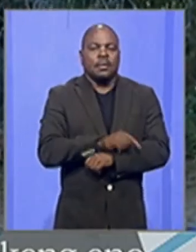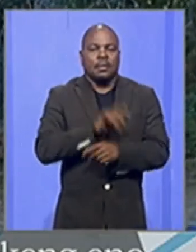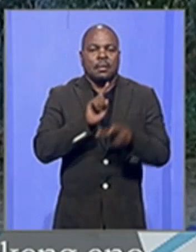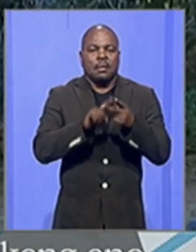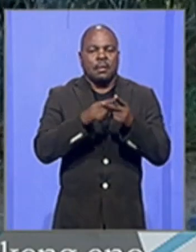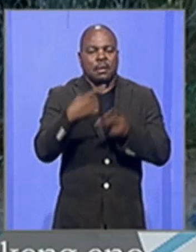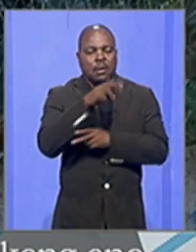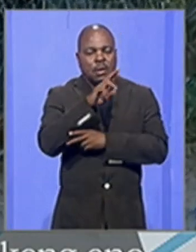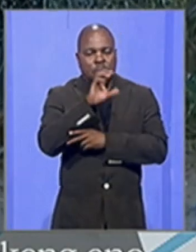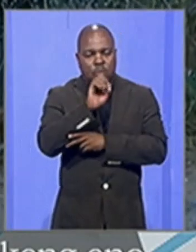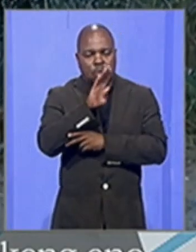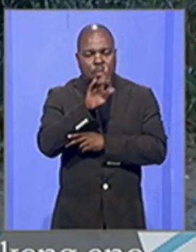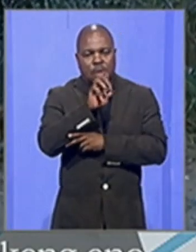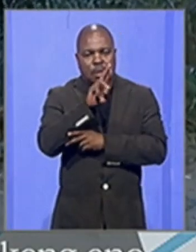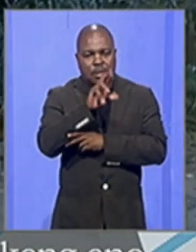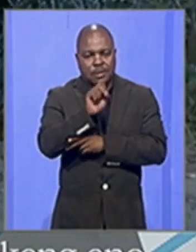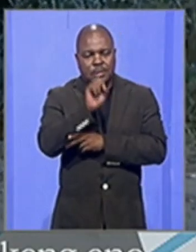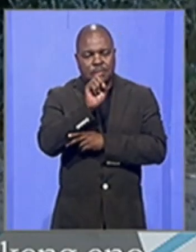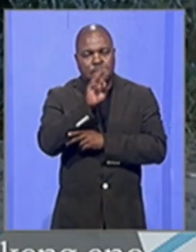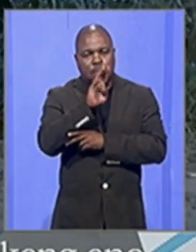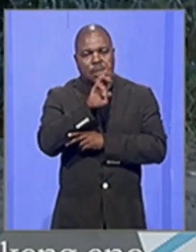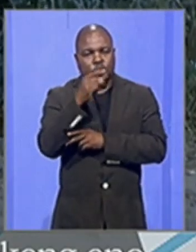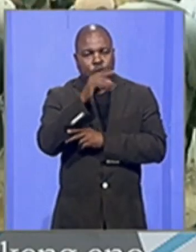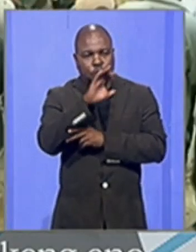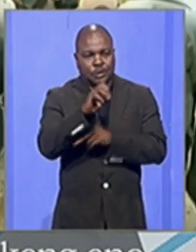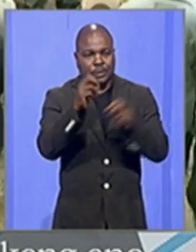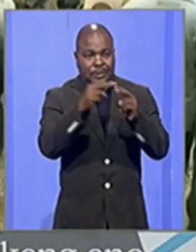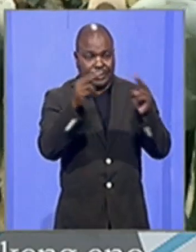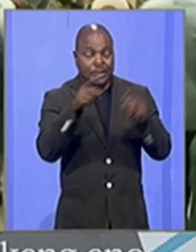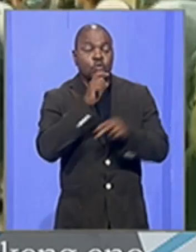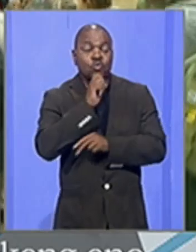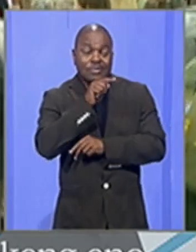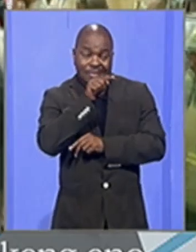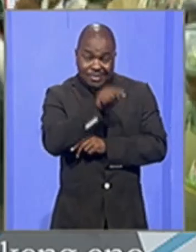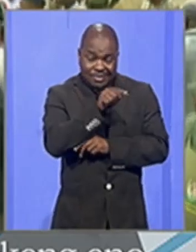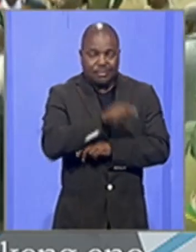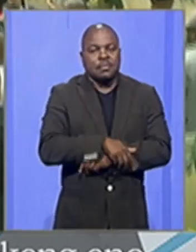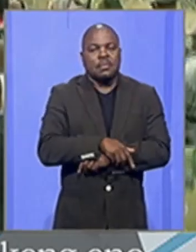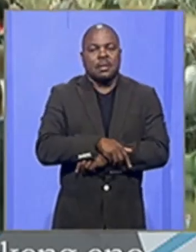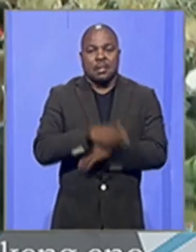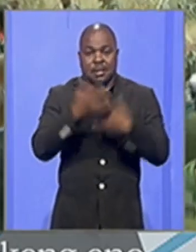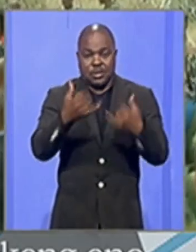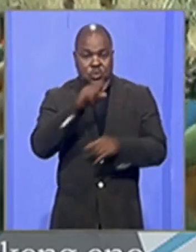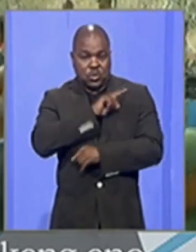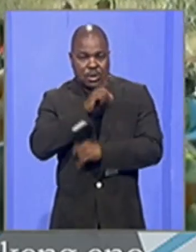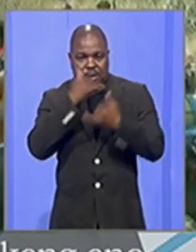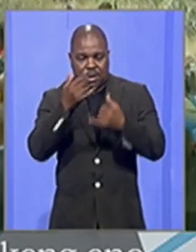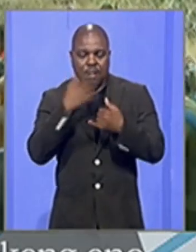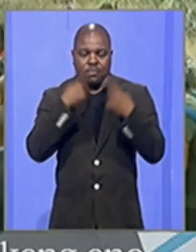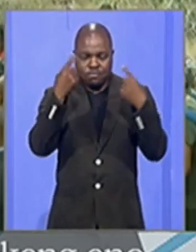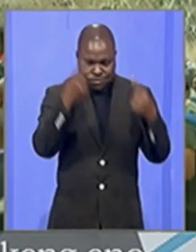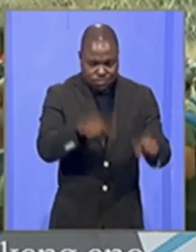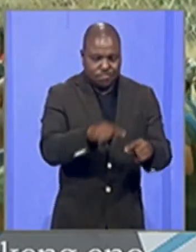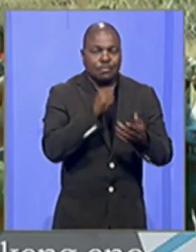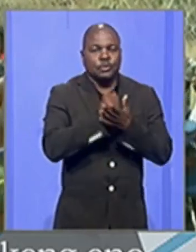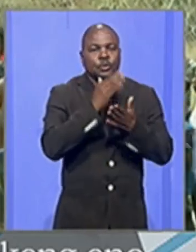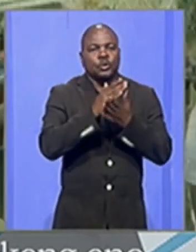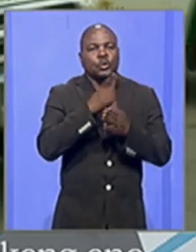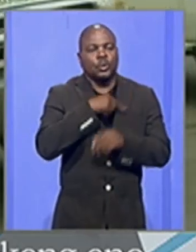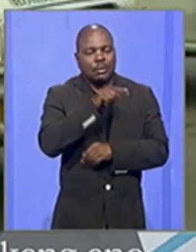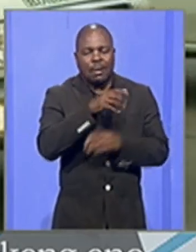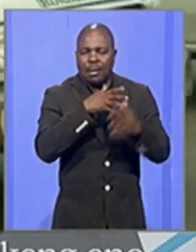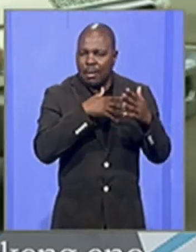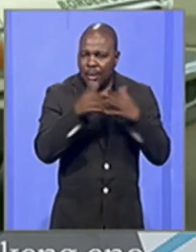Groblersdal Bridge and be able to enter South Africa through this area. So hence we are also here to make sure that we deal with